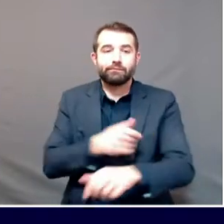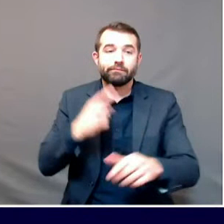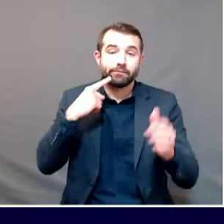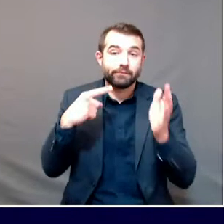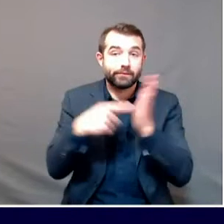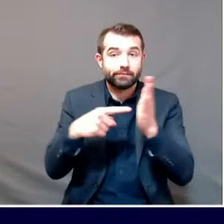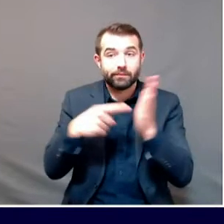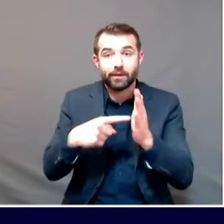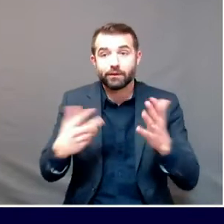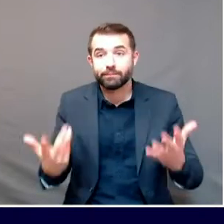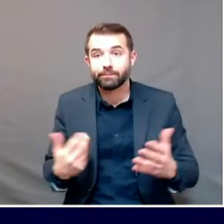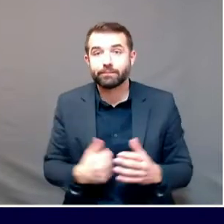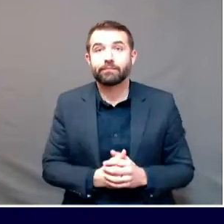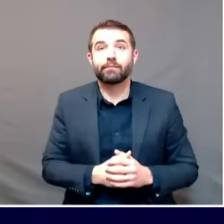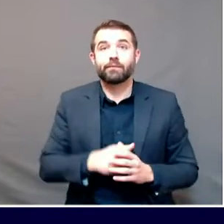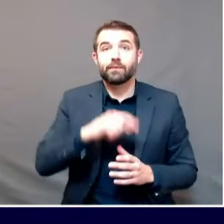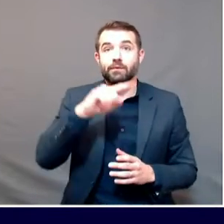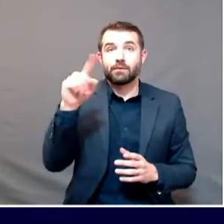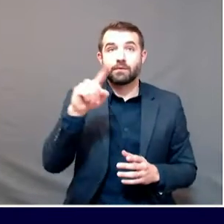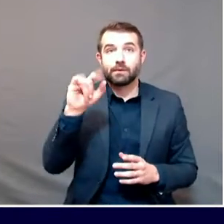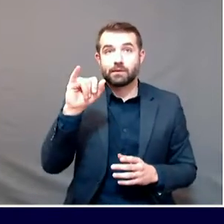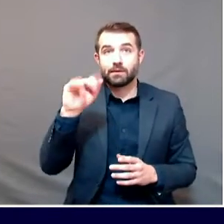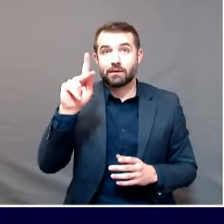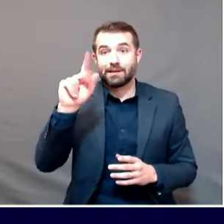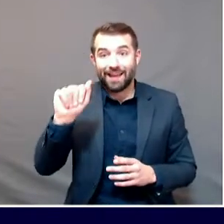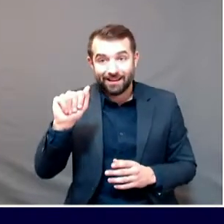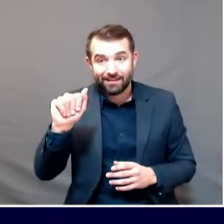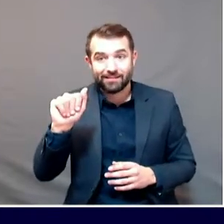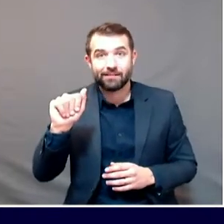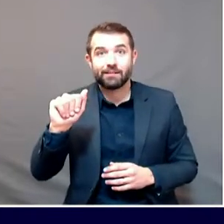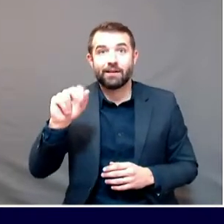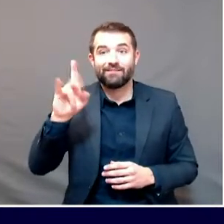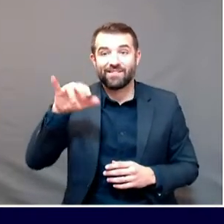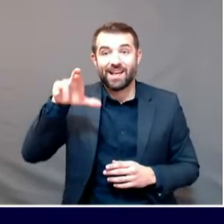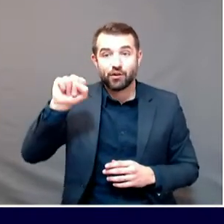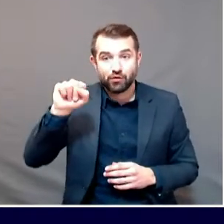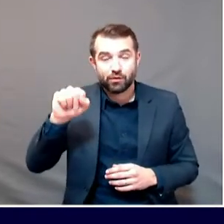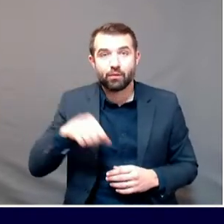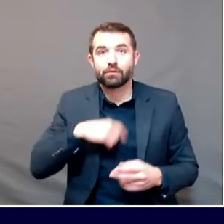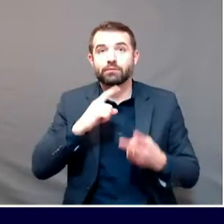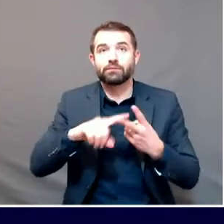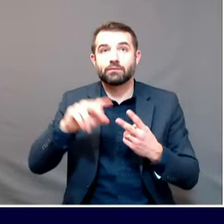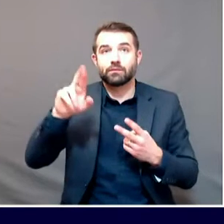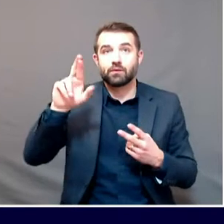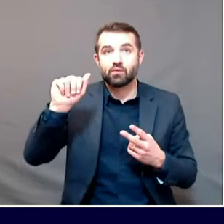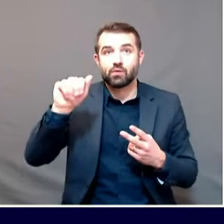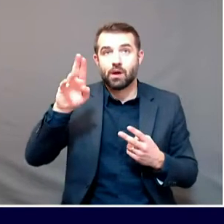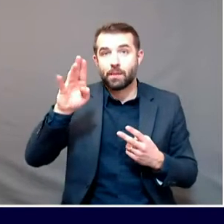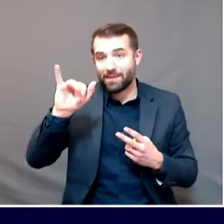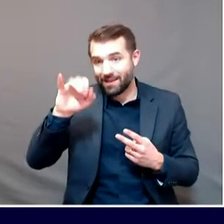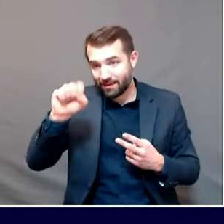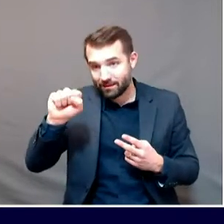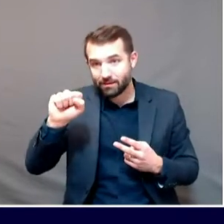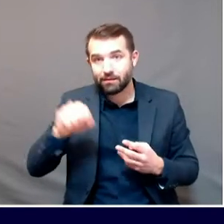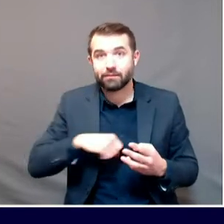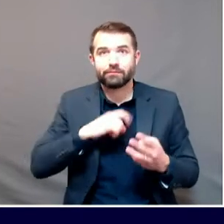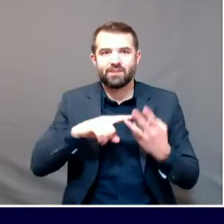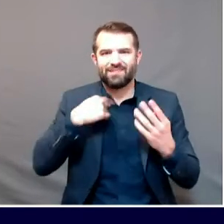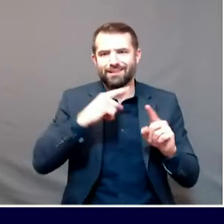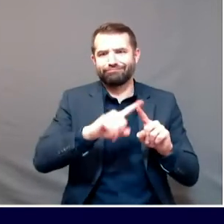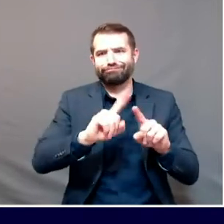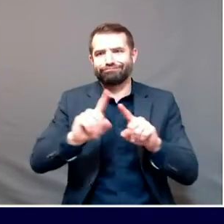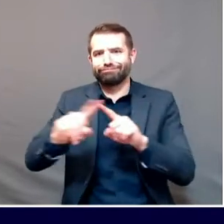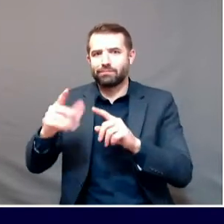in place, building the actual vaccine around it is more straightforward. That is to